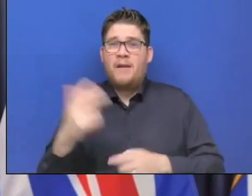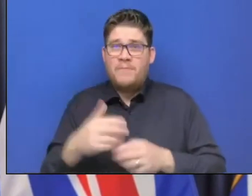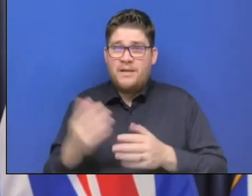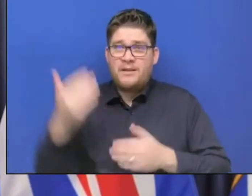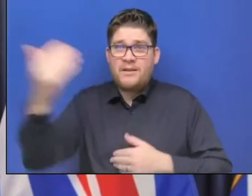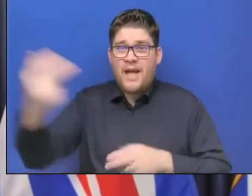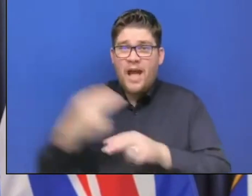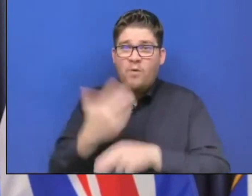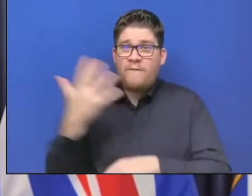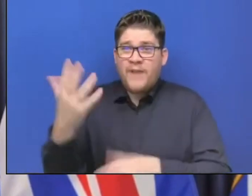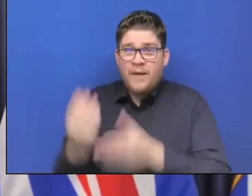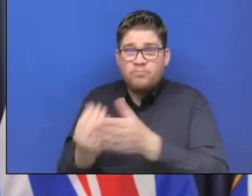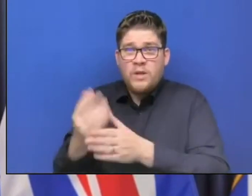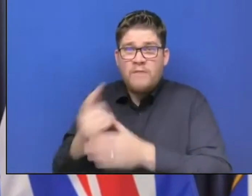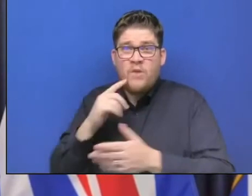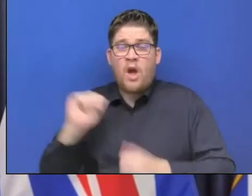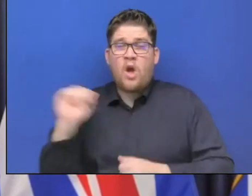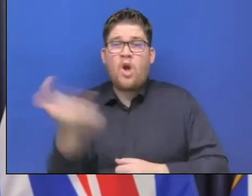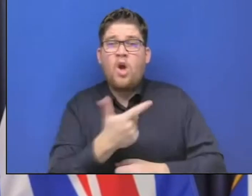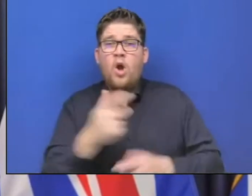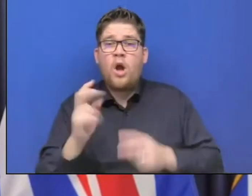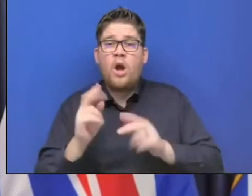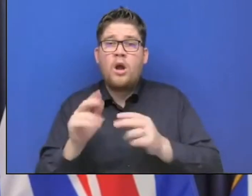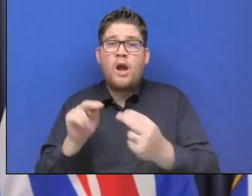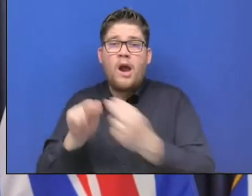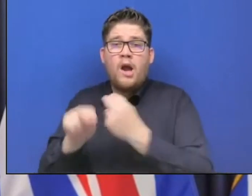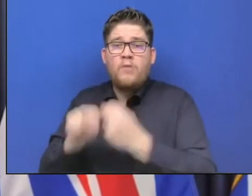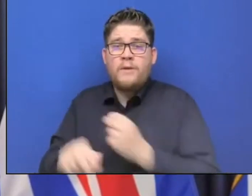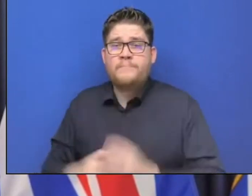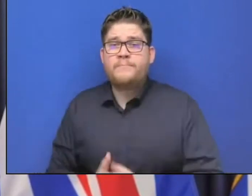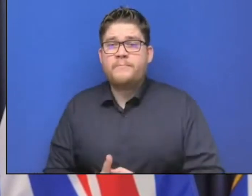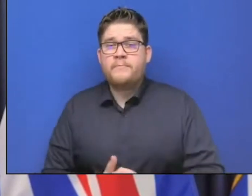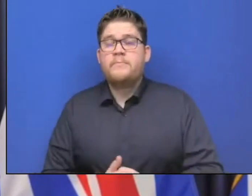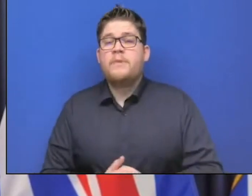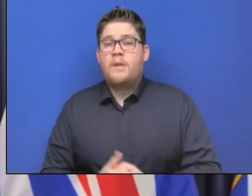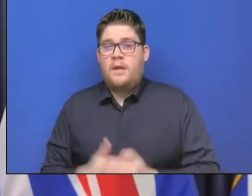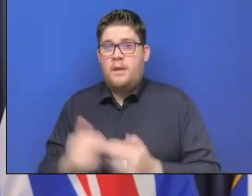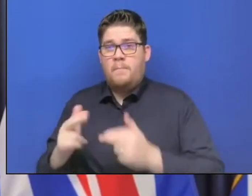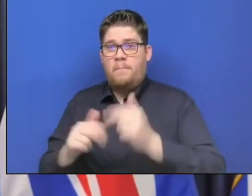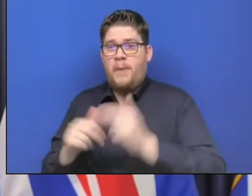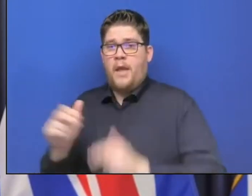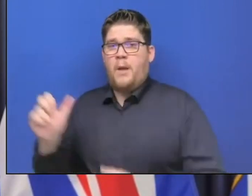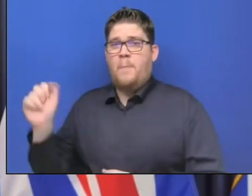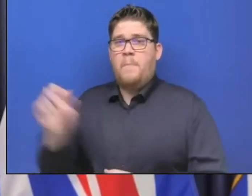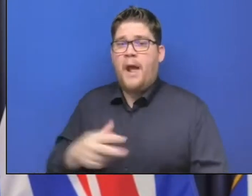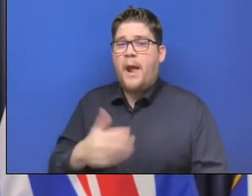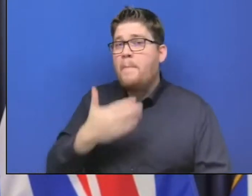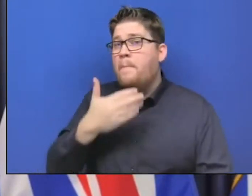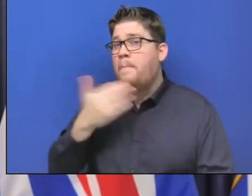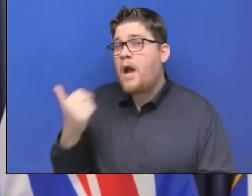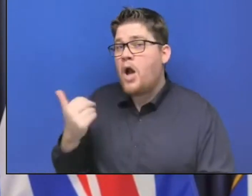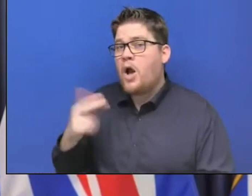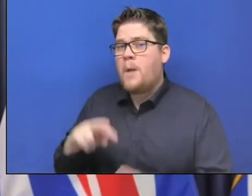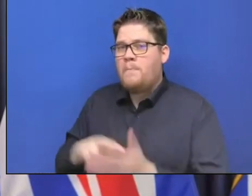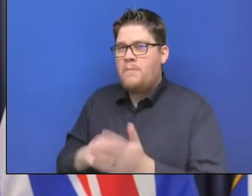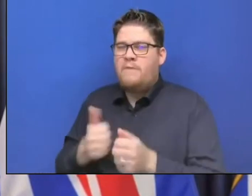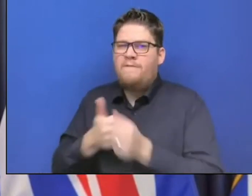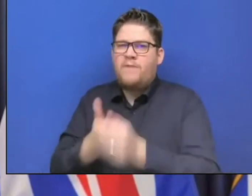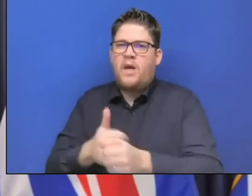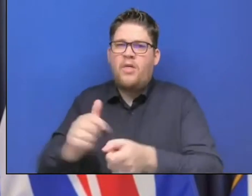So building back better means assessing situations in every different location. One of the things that's obviously is important, and